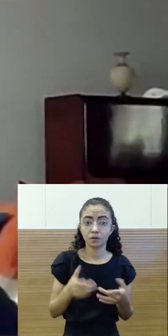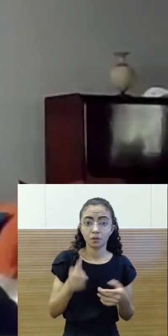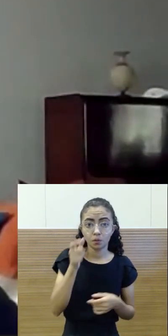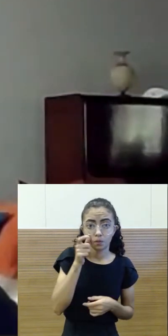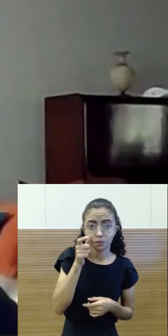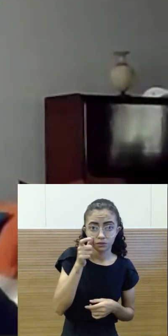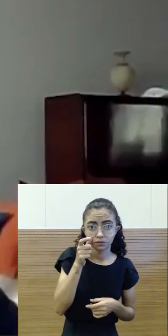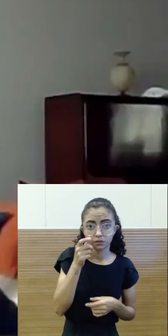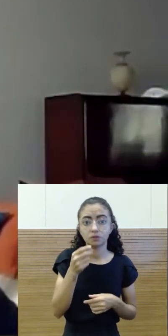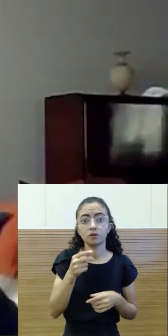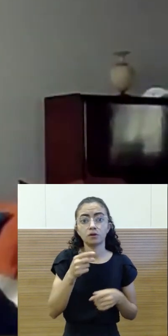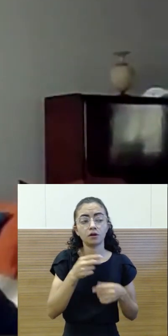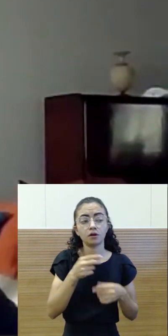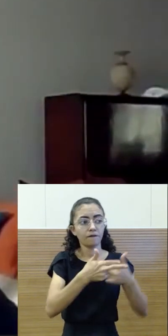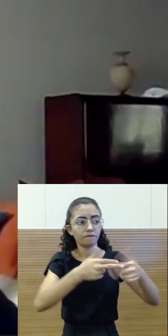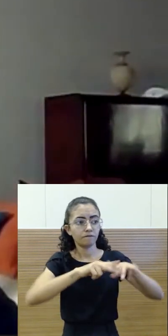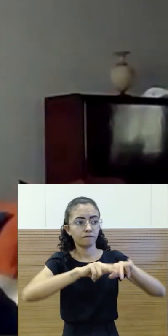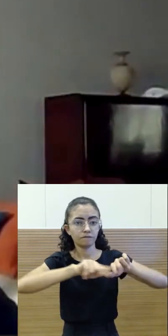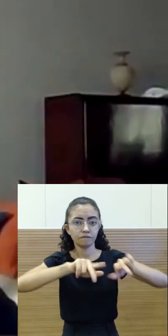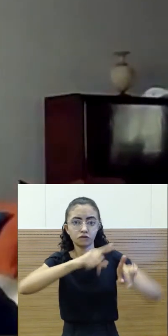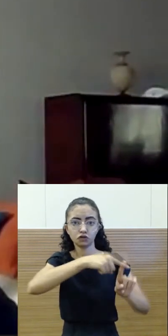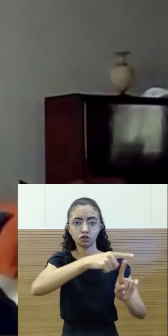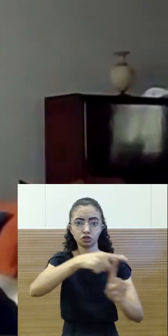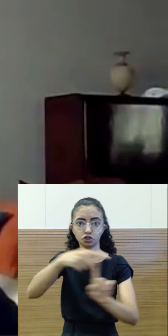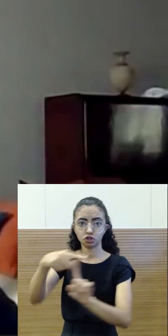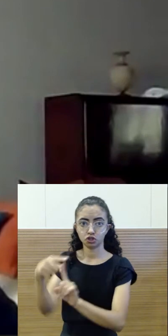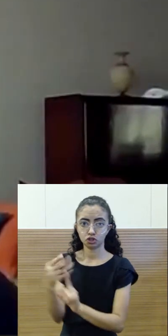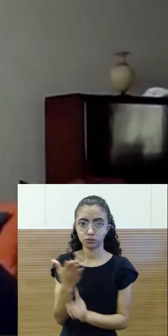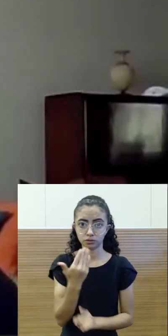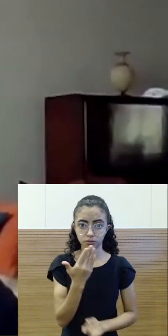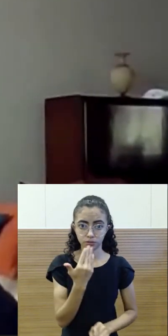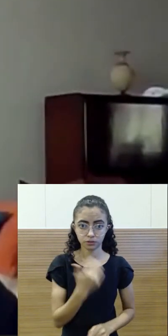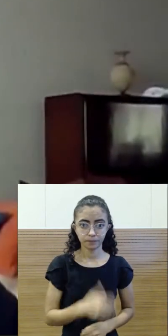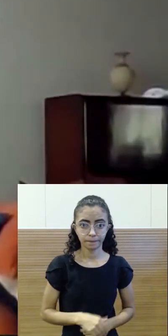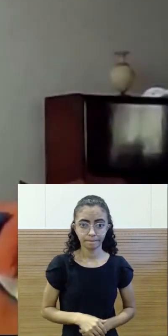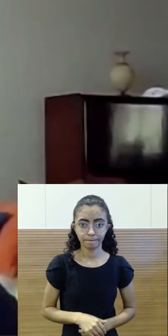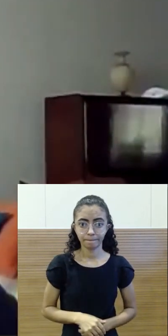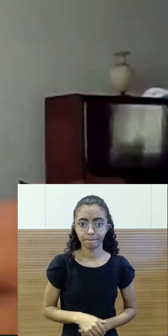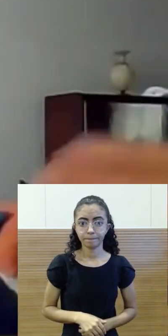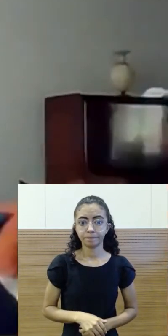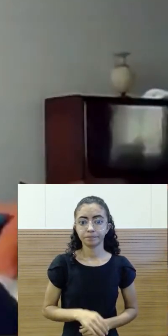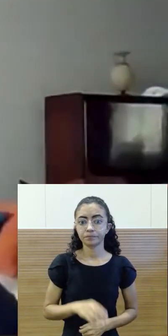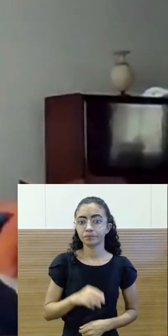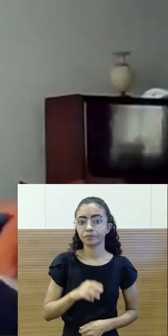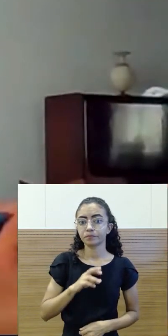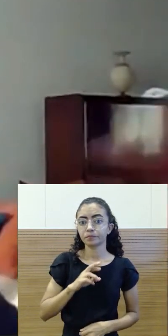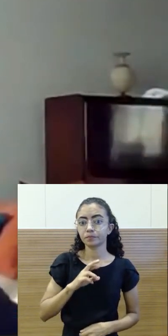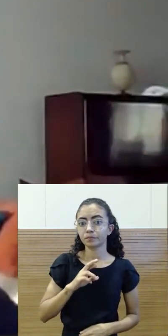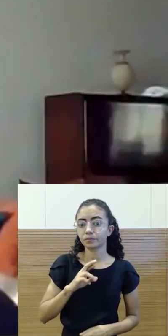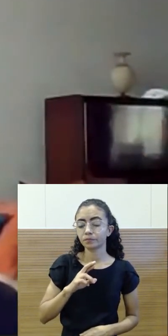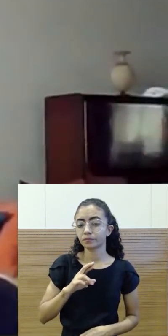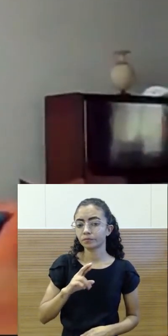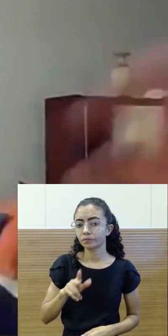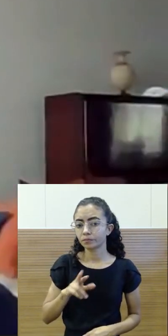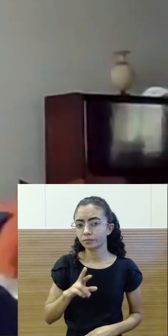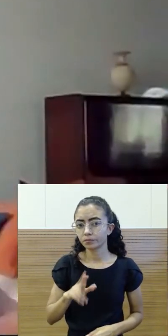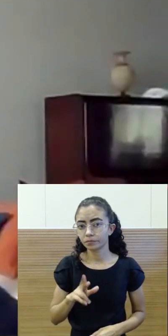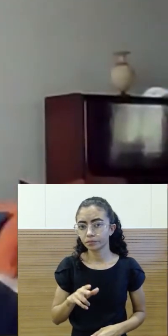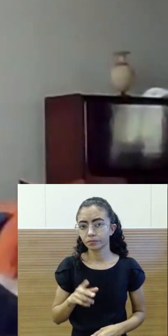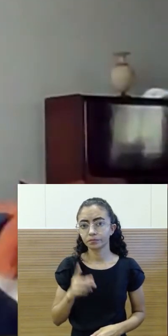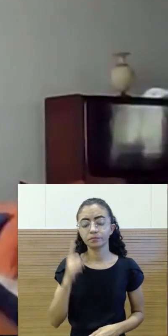this is an observation both with regards to the variety, which is important. Jeffrey talked about that. It's not only food and